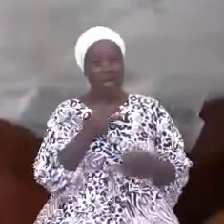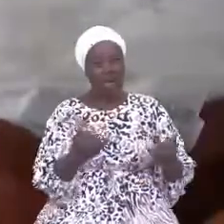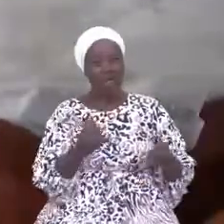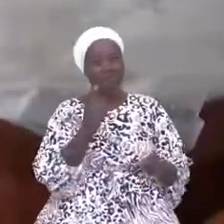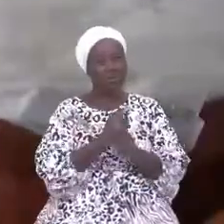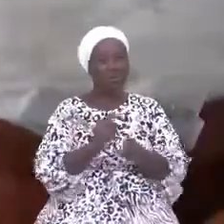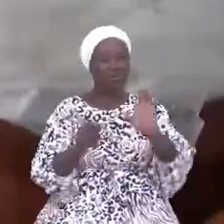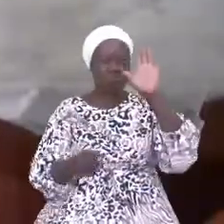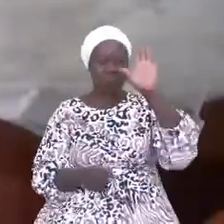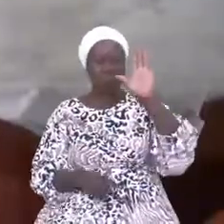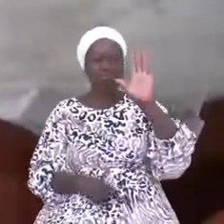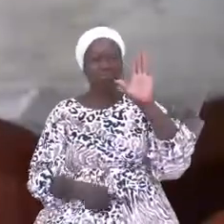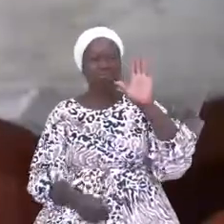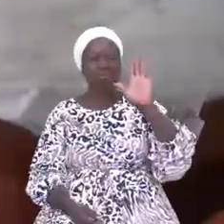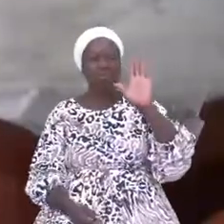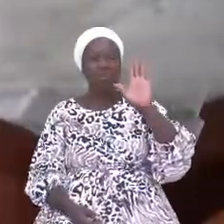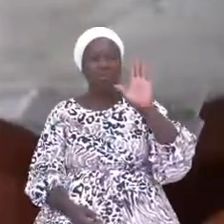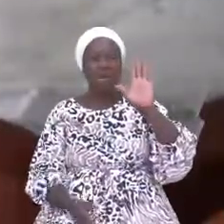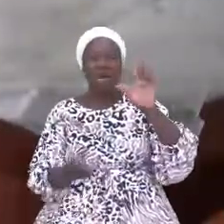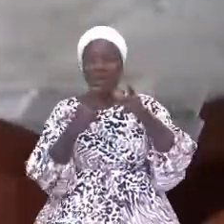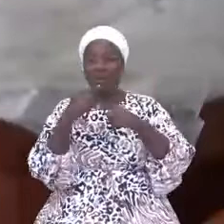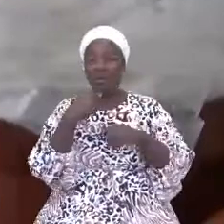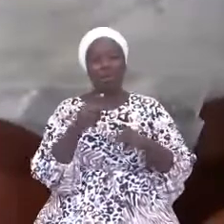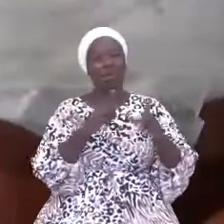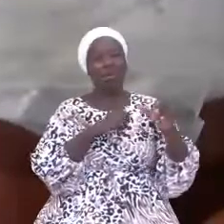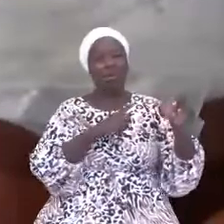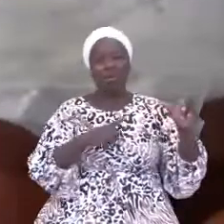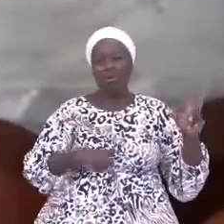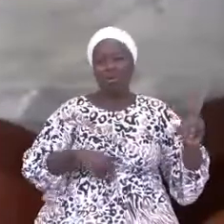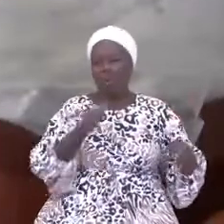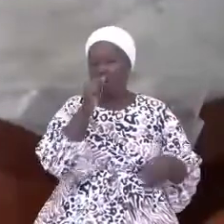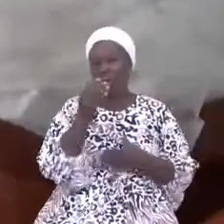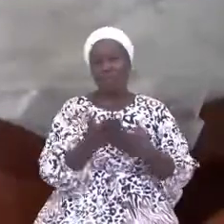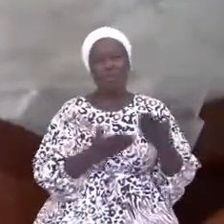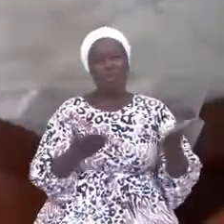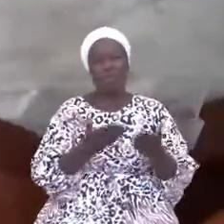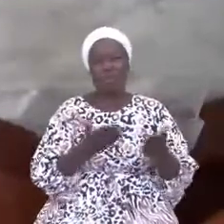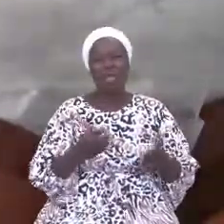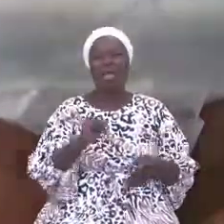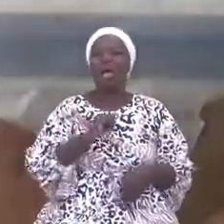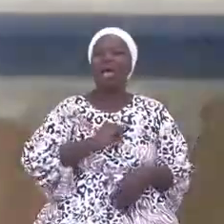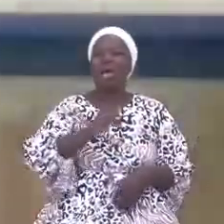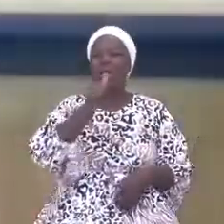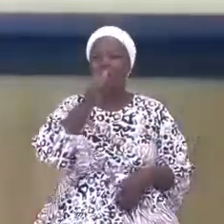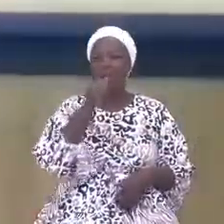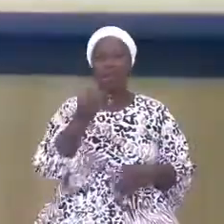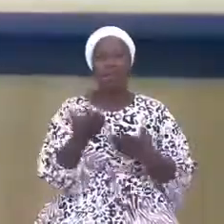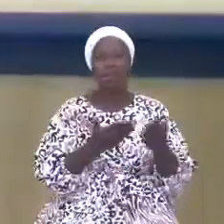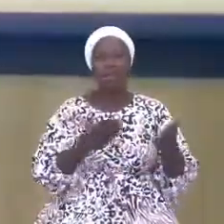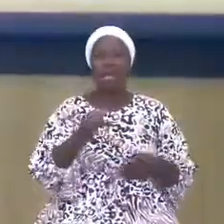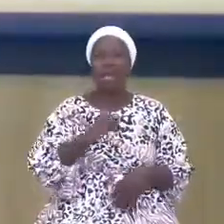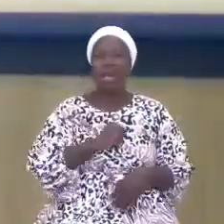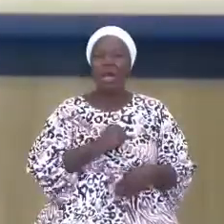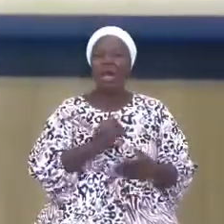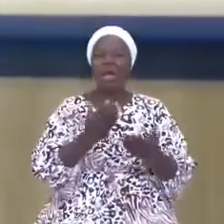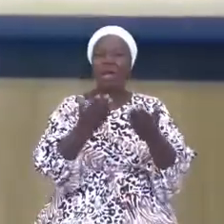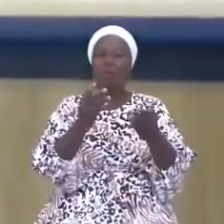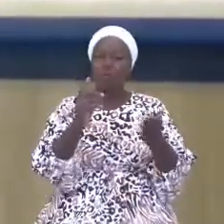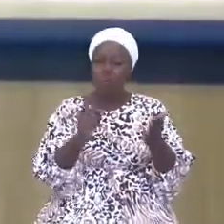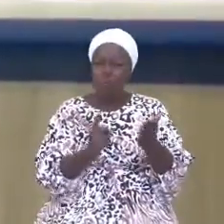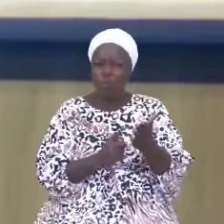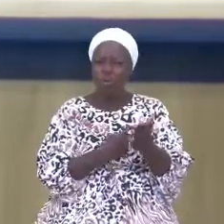your hand. You say, Lord, I'm here. I am here. I must have